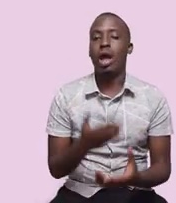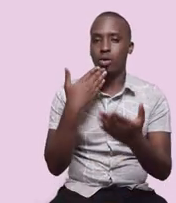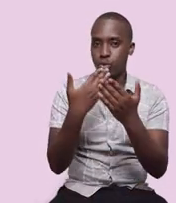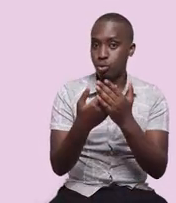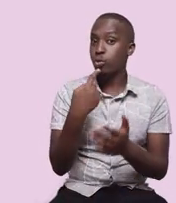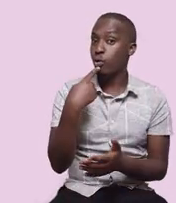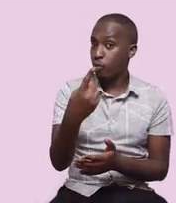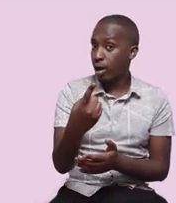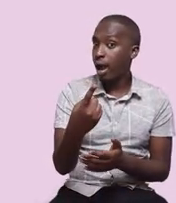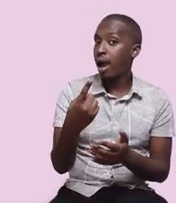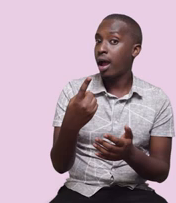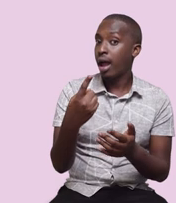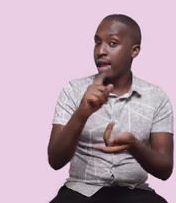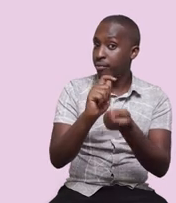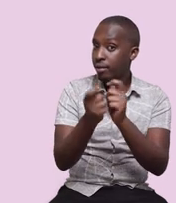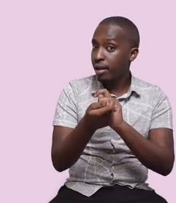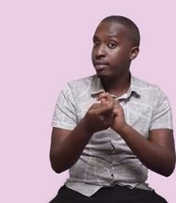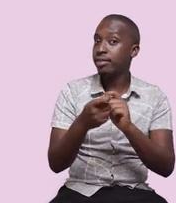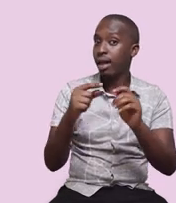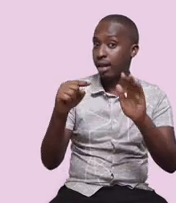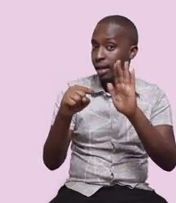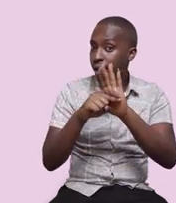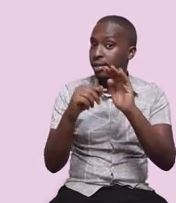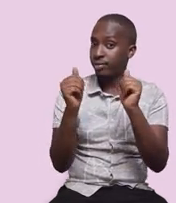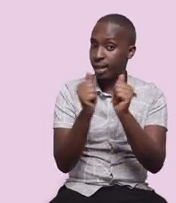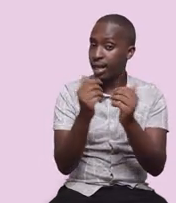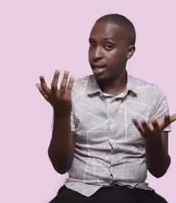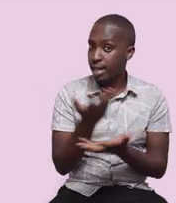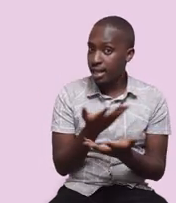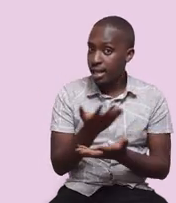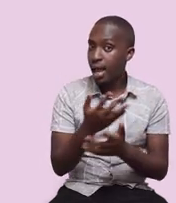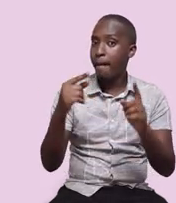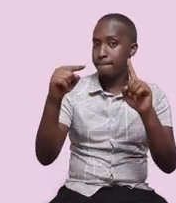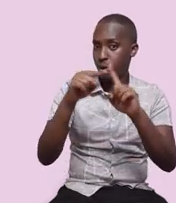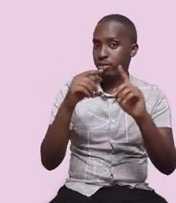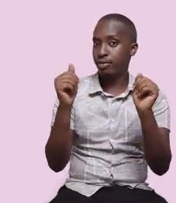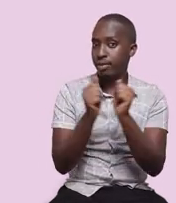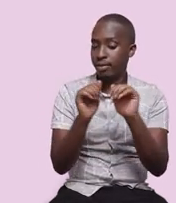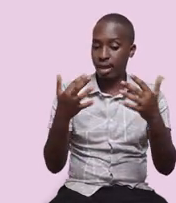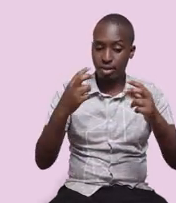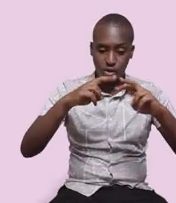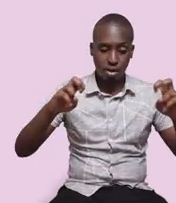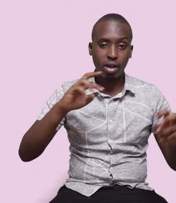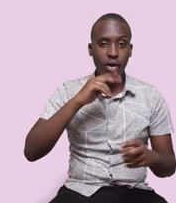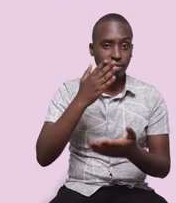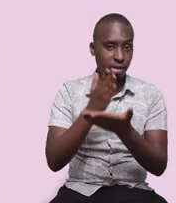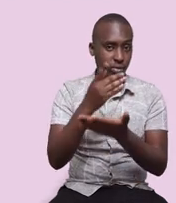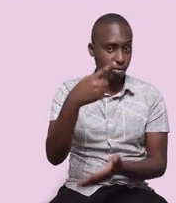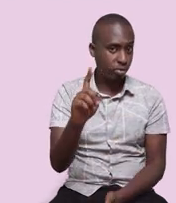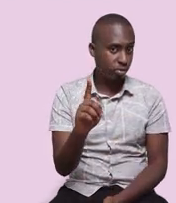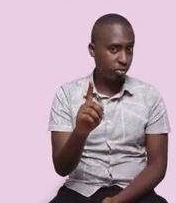Good. You are saying the inverse of negative 10 is? Positive 10. Can we check the answer if it is